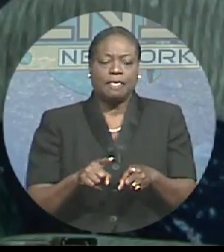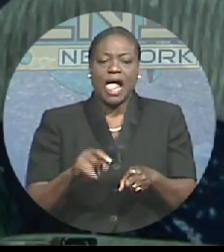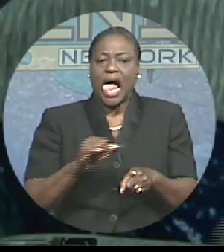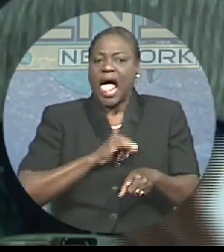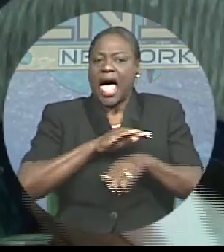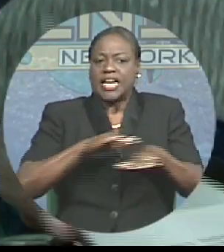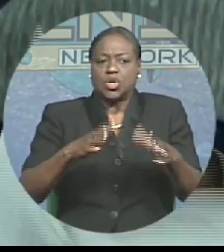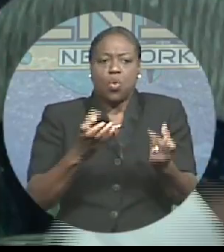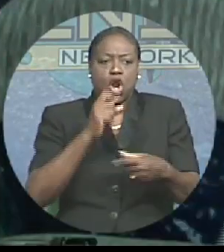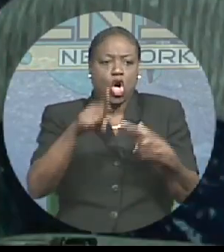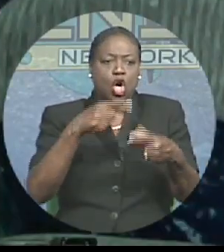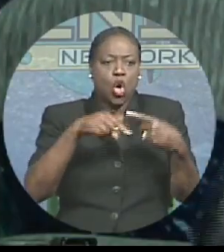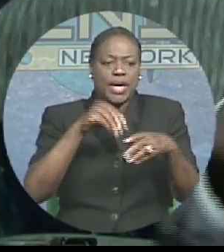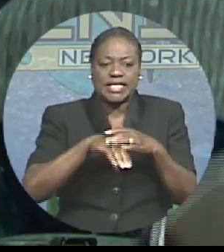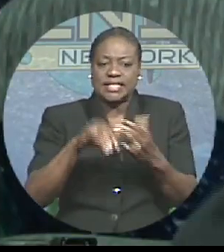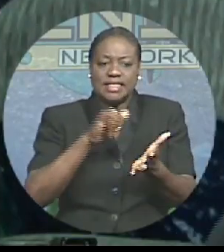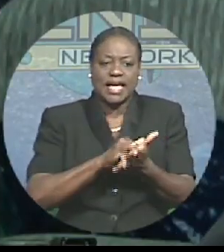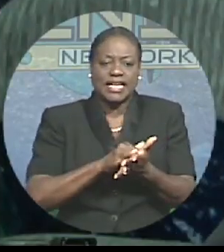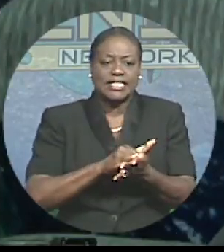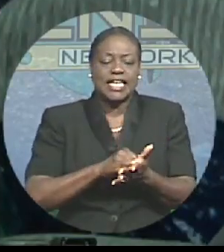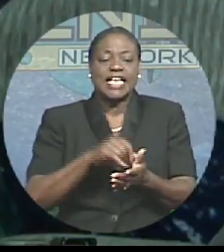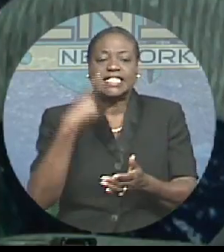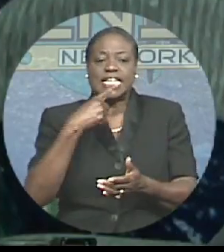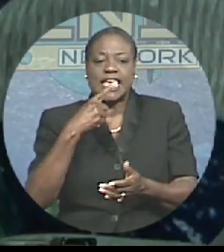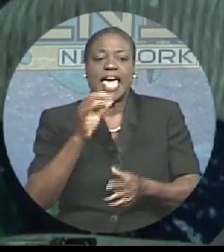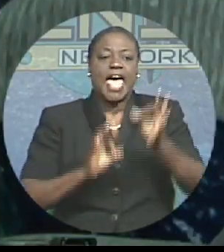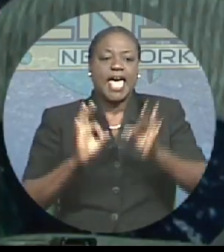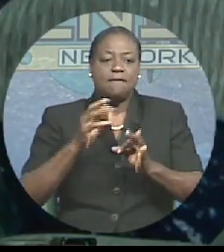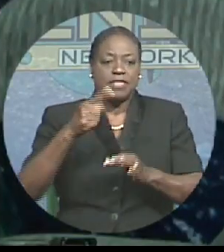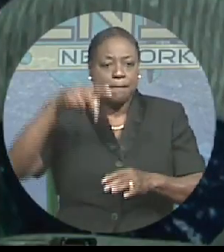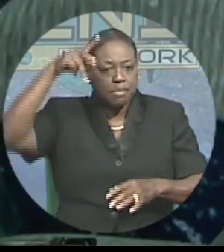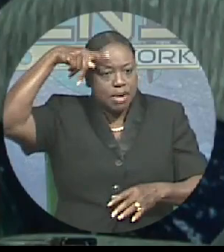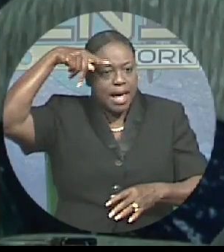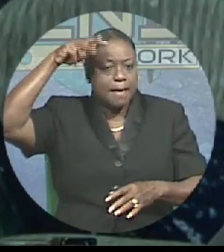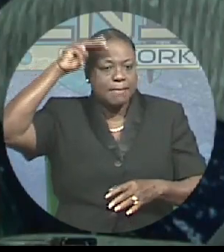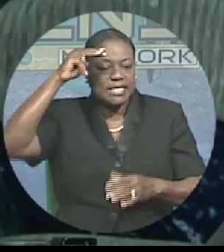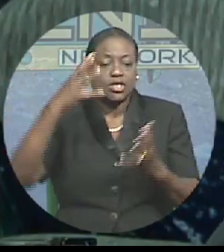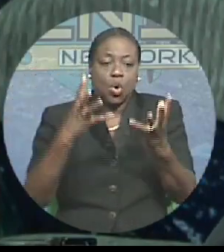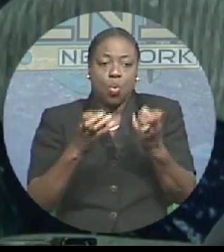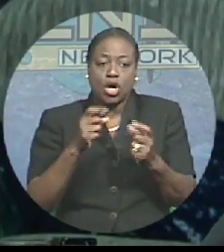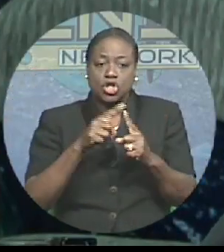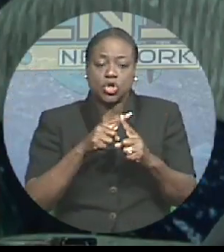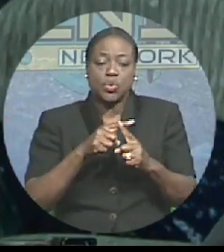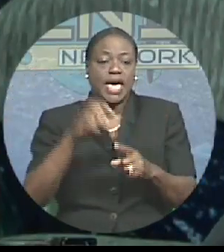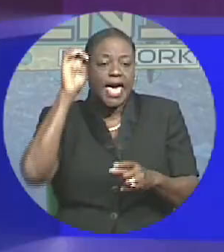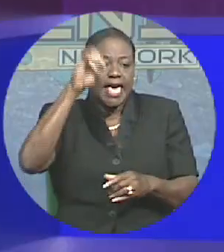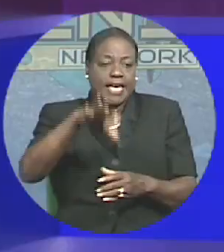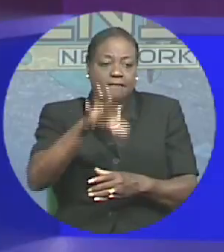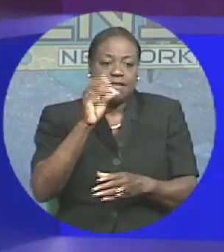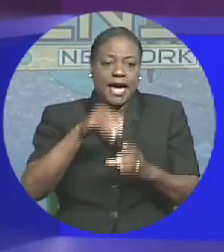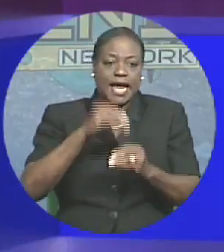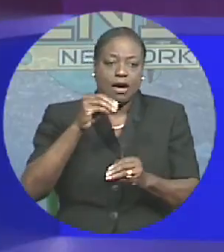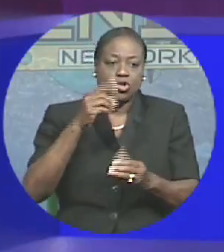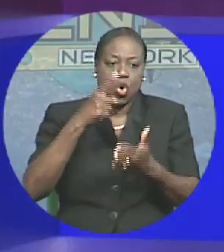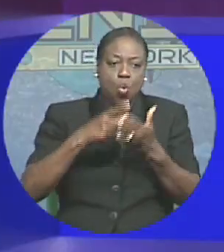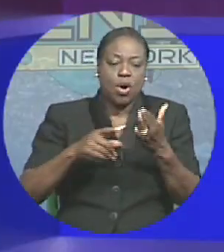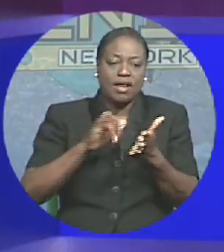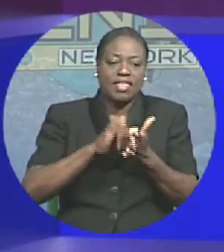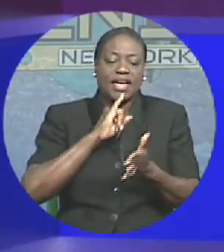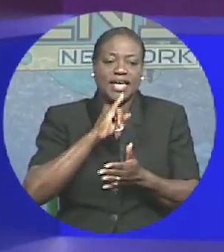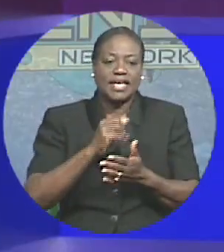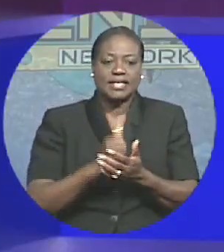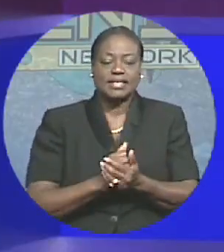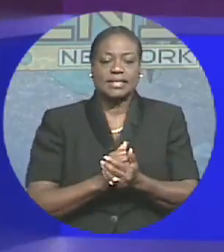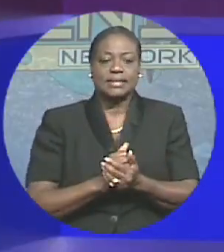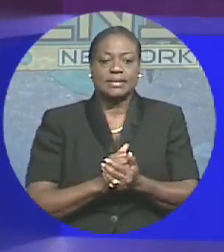I don't want to go into that, because I am saying if the Prime Minister want to, he could find out what that is. Now, in recent